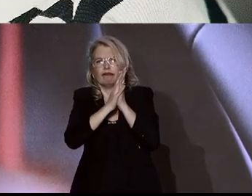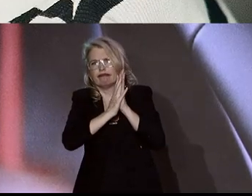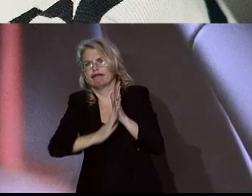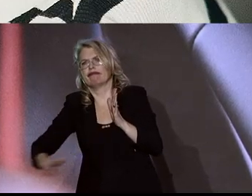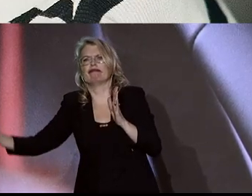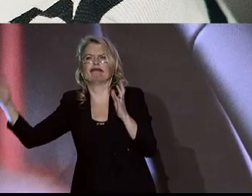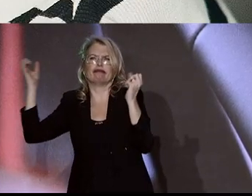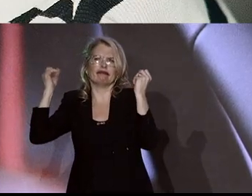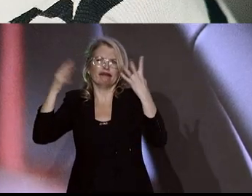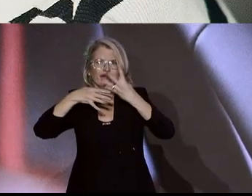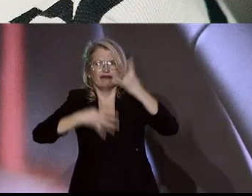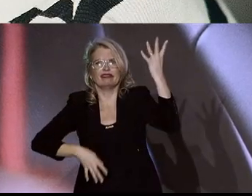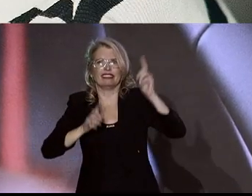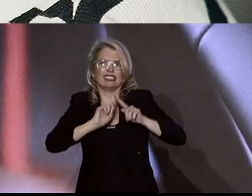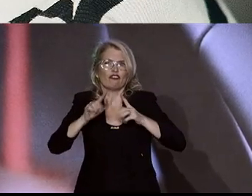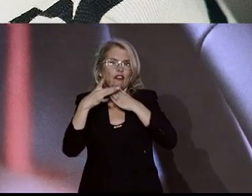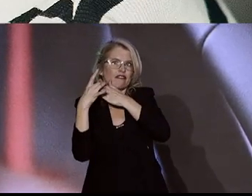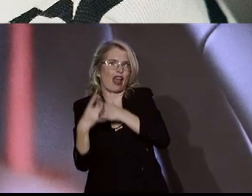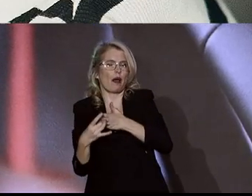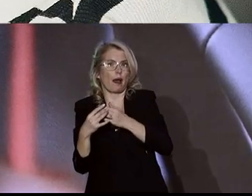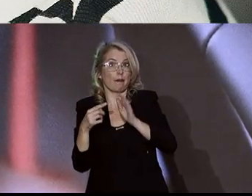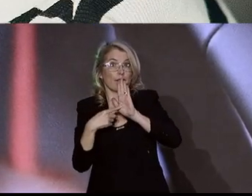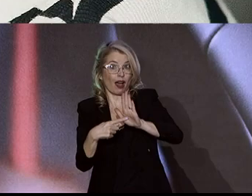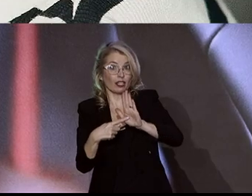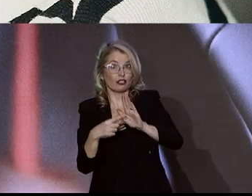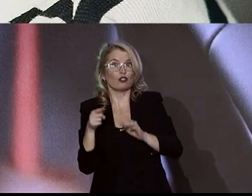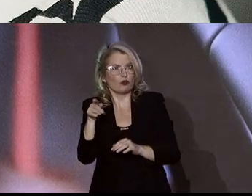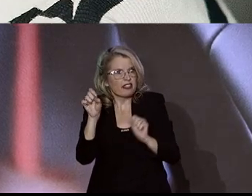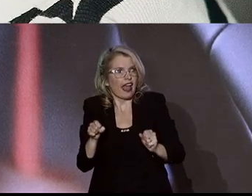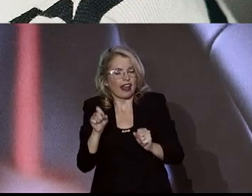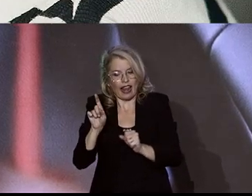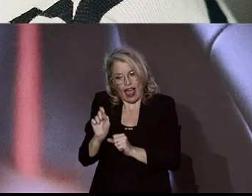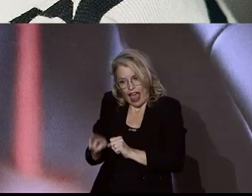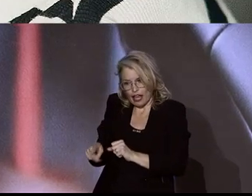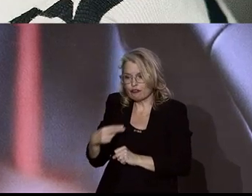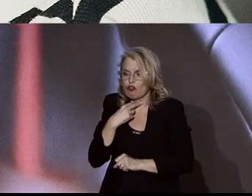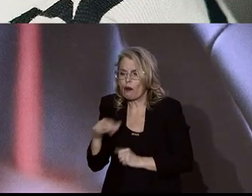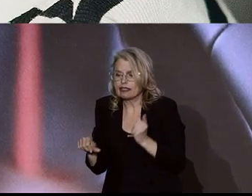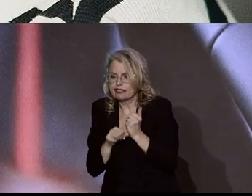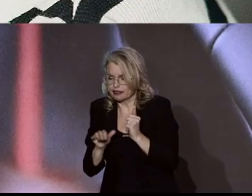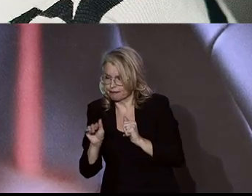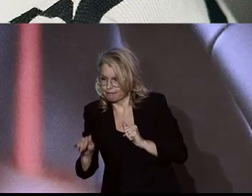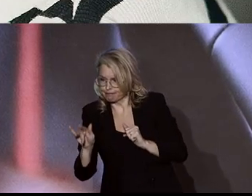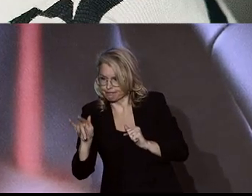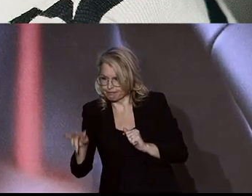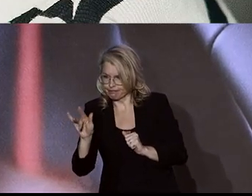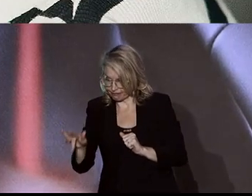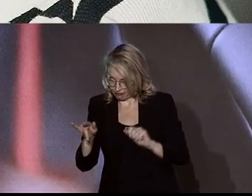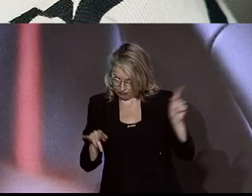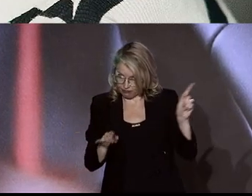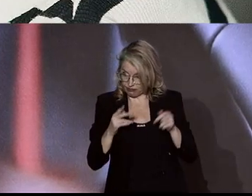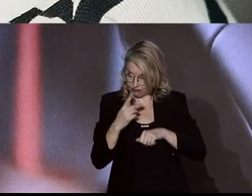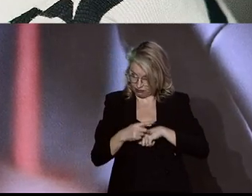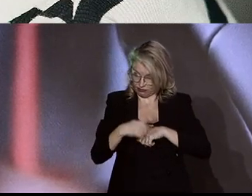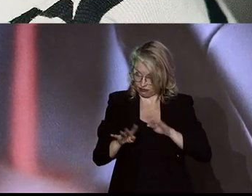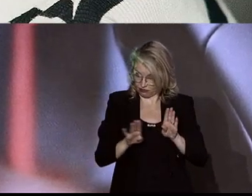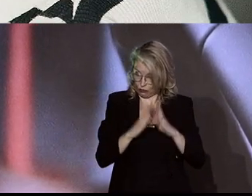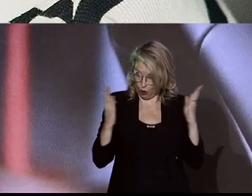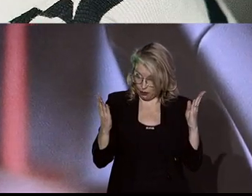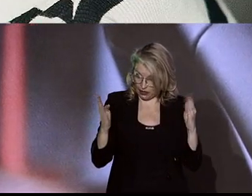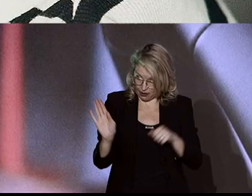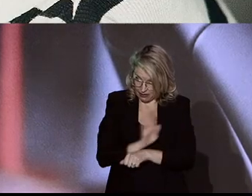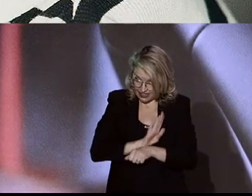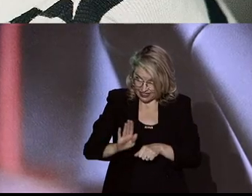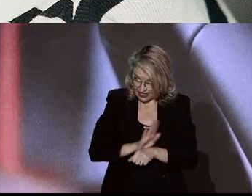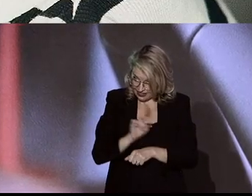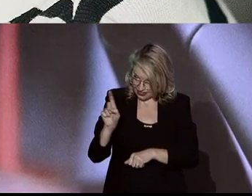to a host of leading foundational models, you can ask your voice assistant if the place is open and how busy it